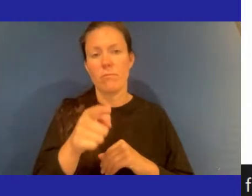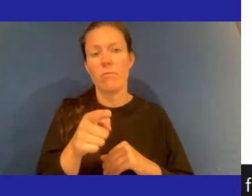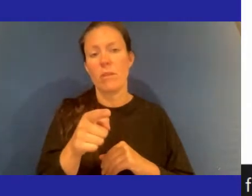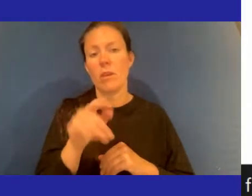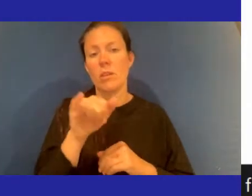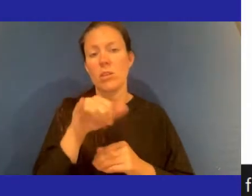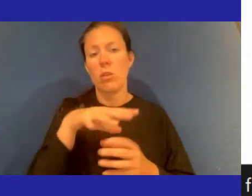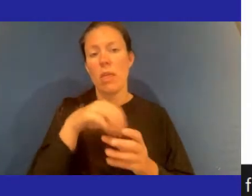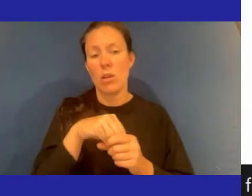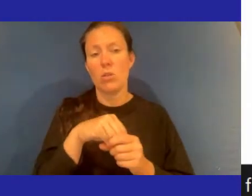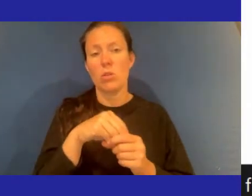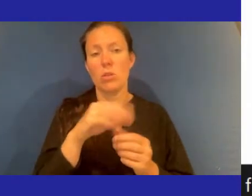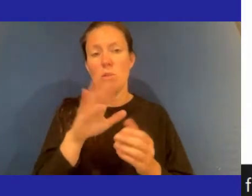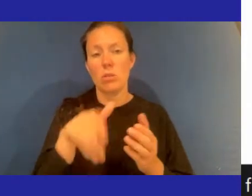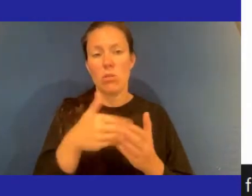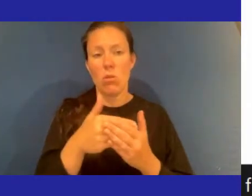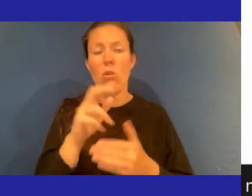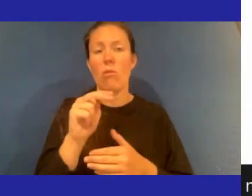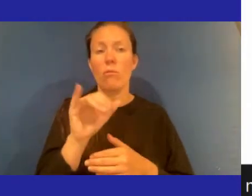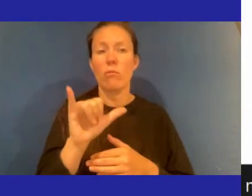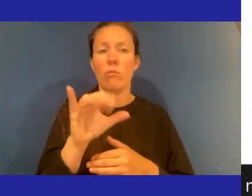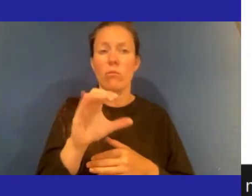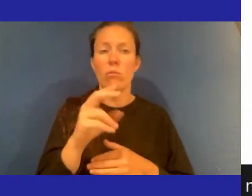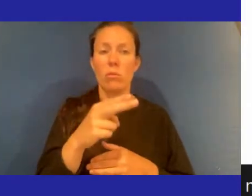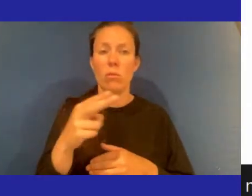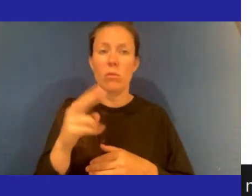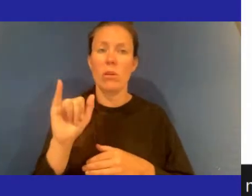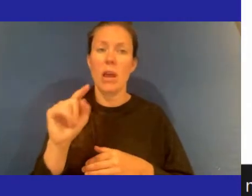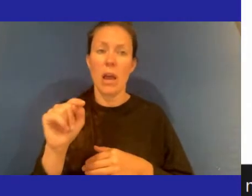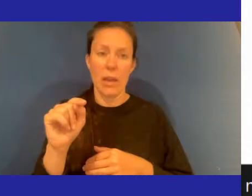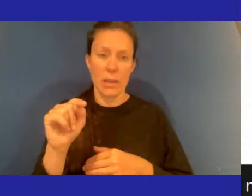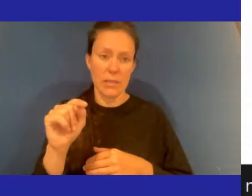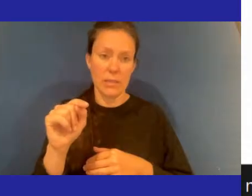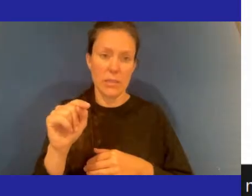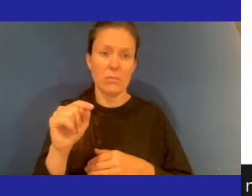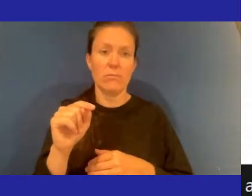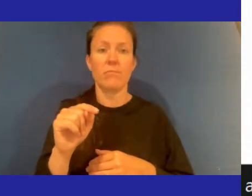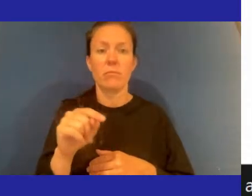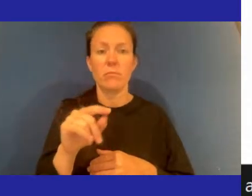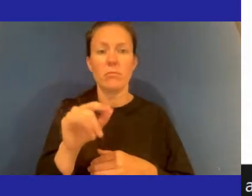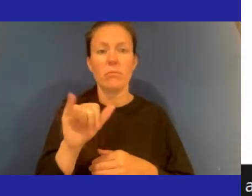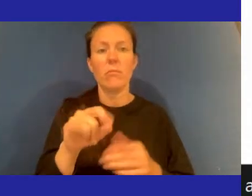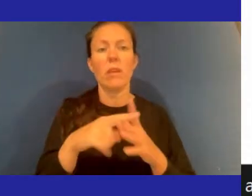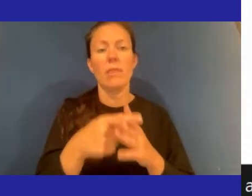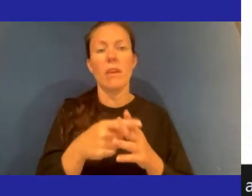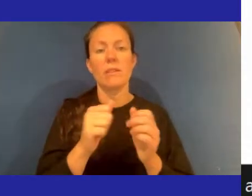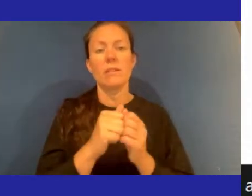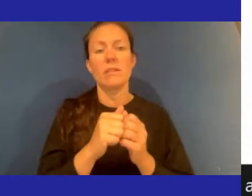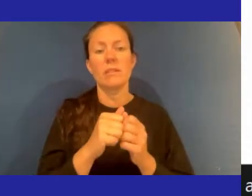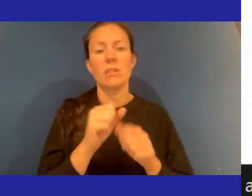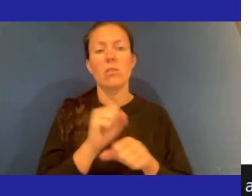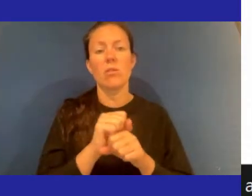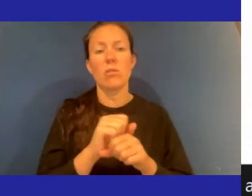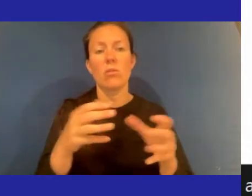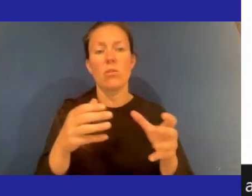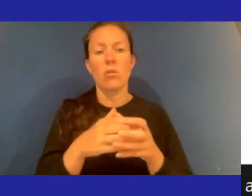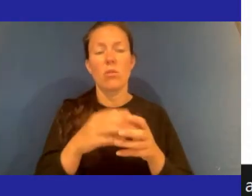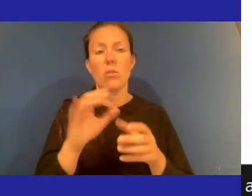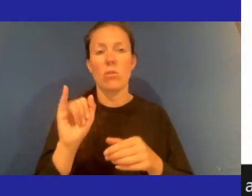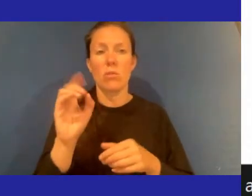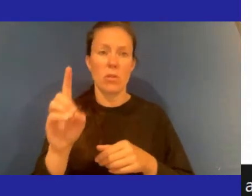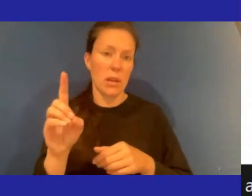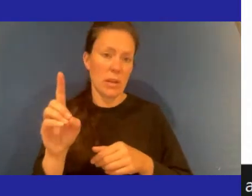all of New York City Health and Hospitals IT resources. That starts from their workforce IDs, what everyone uses to log into